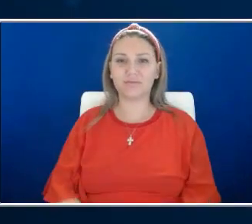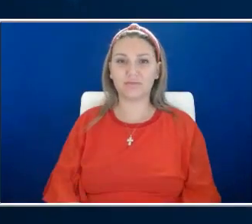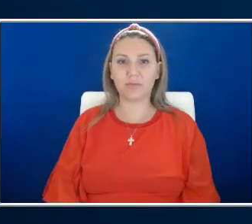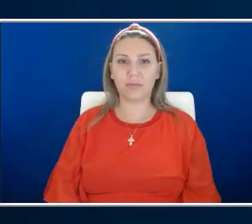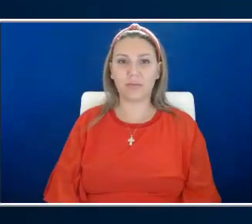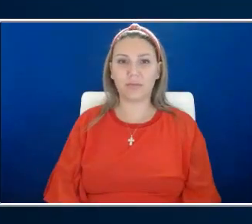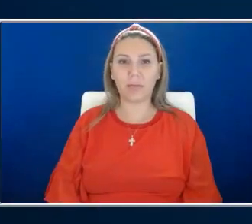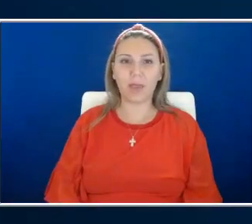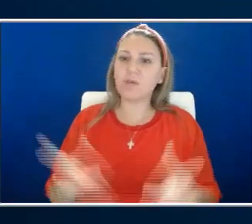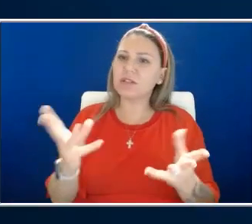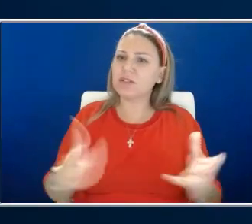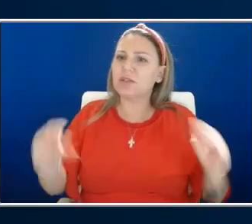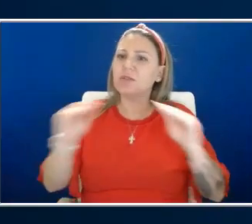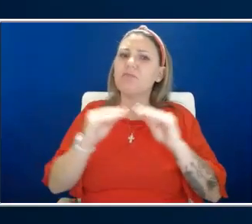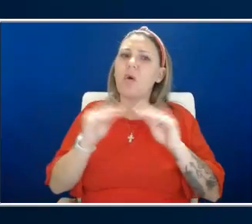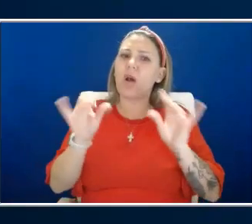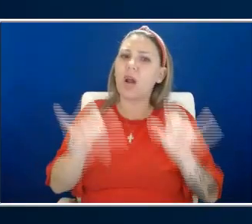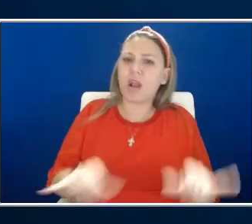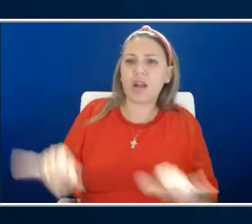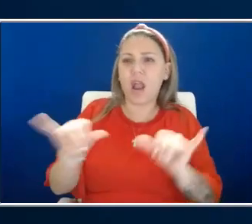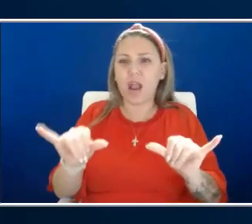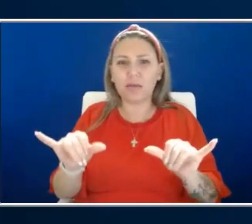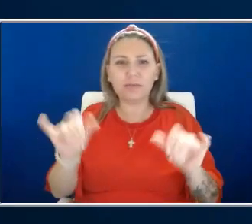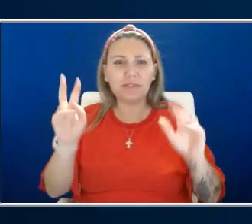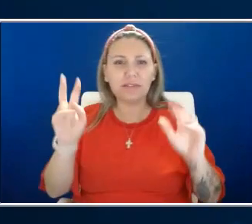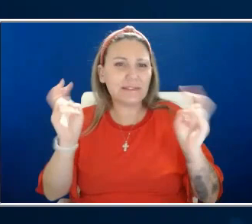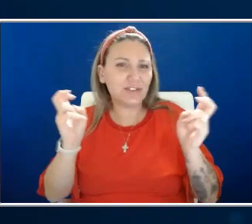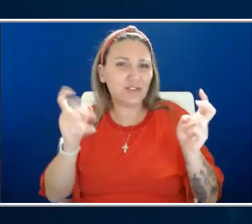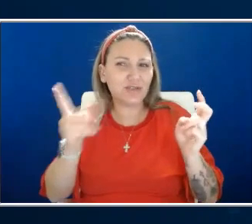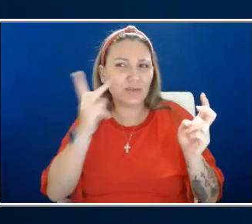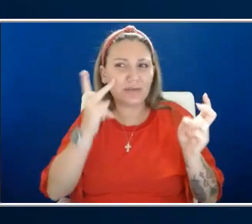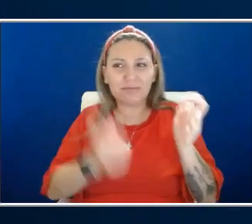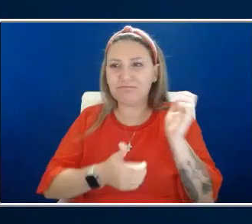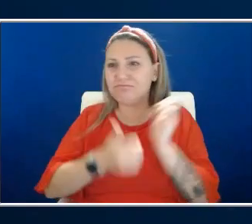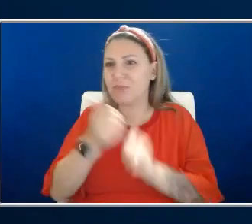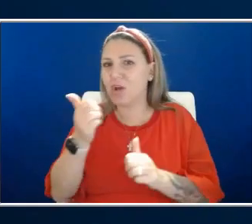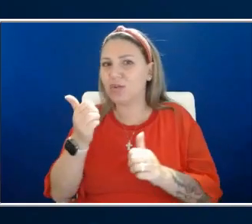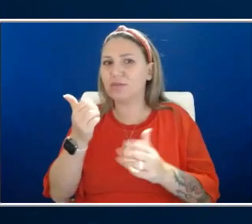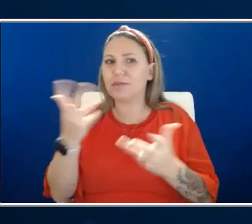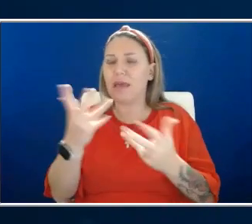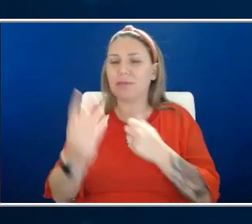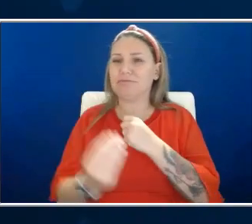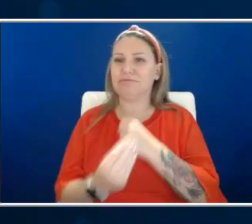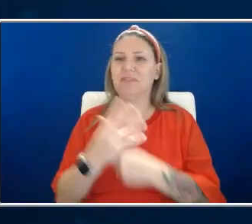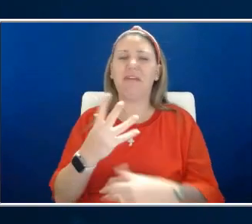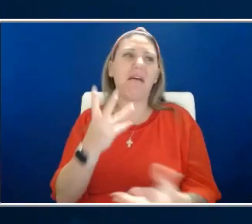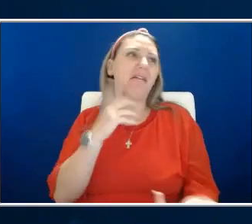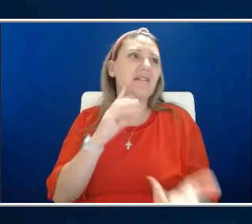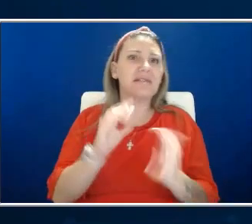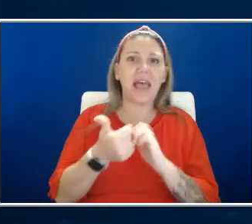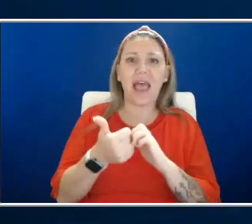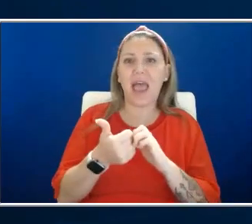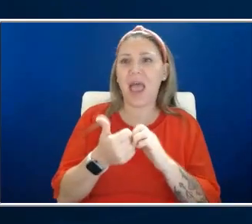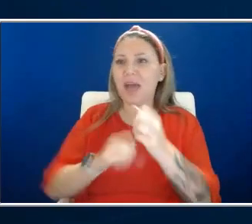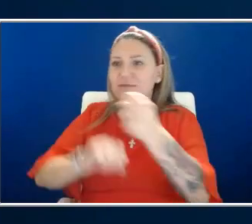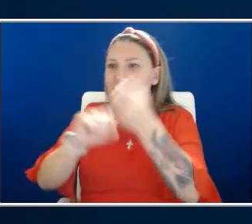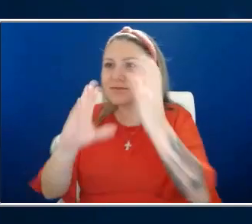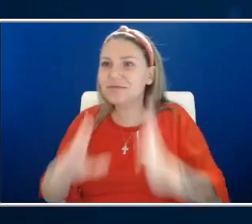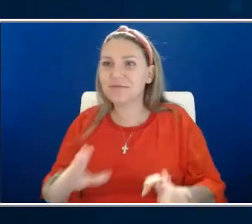common issue that you see? What's the thing that you see the most? And then maybe some advice on how fans can avoid coming to see you and missing the